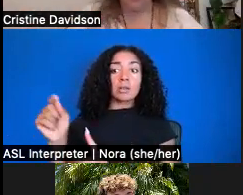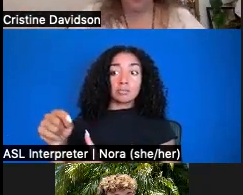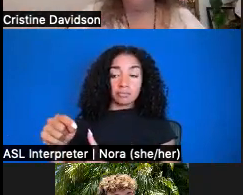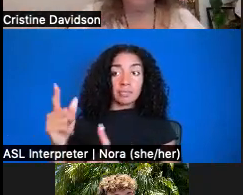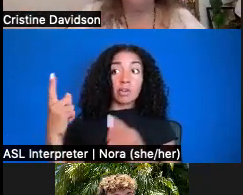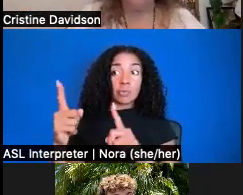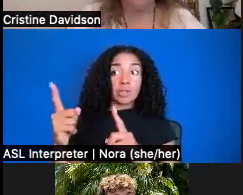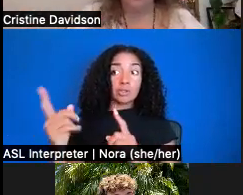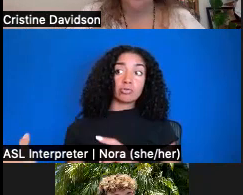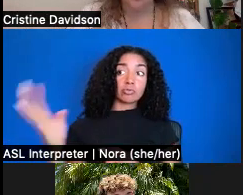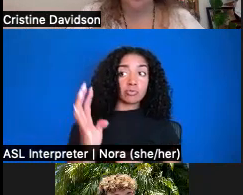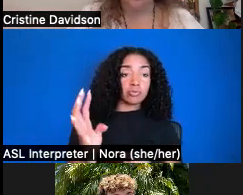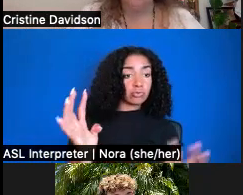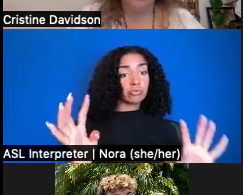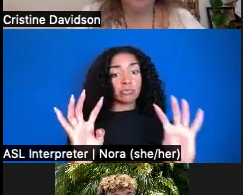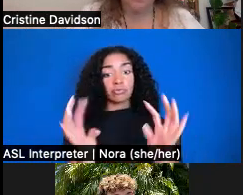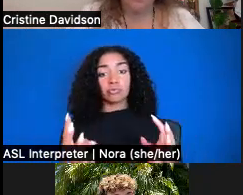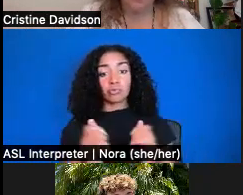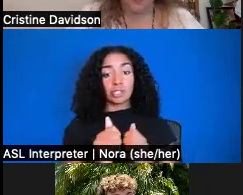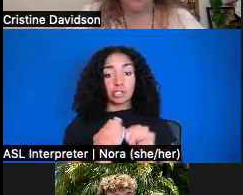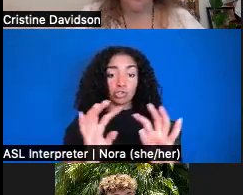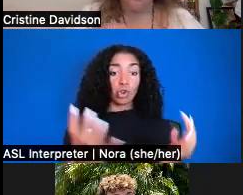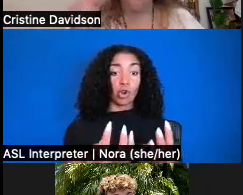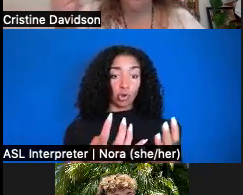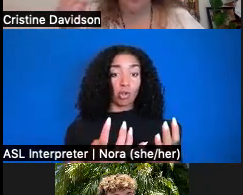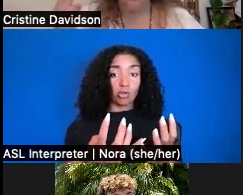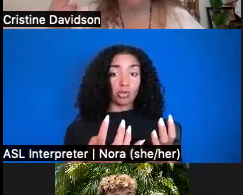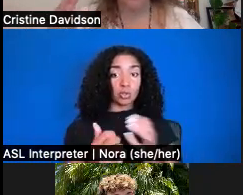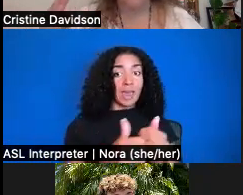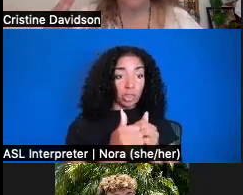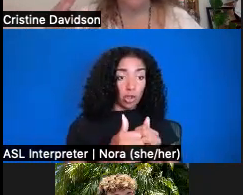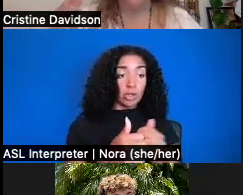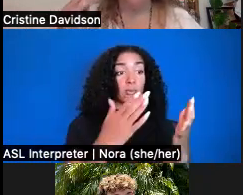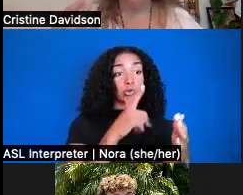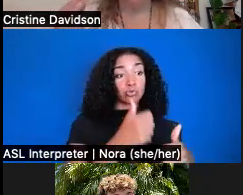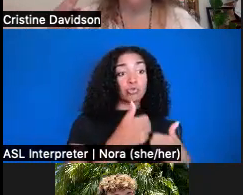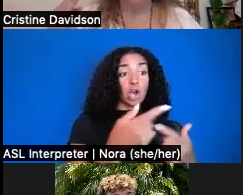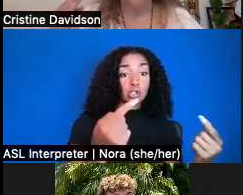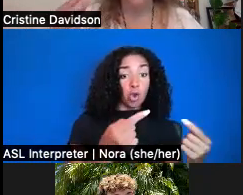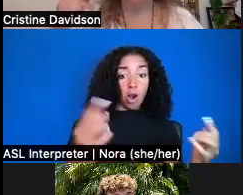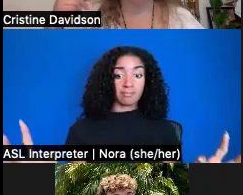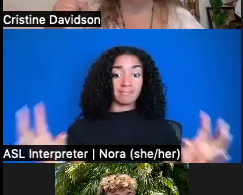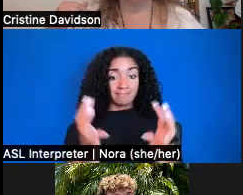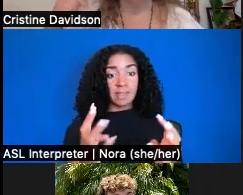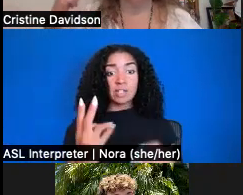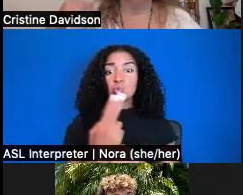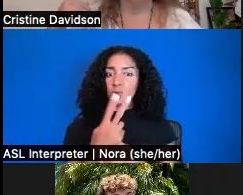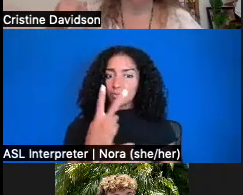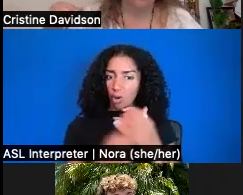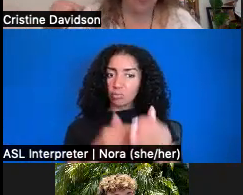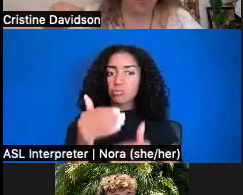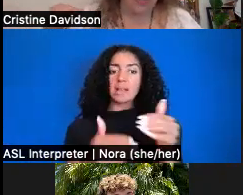and put the harm doer in the circle and use both processes. So both a legal process, but also